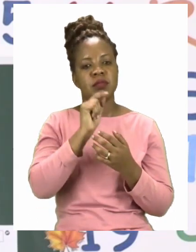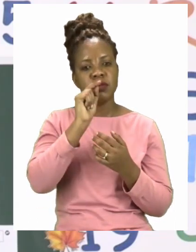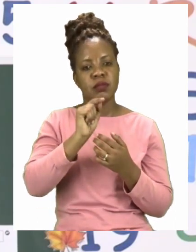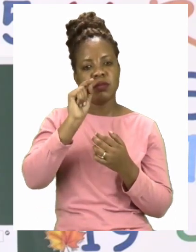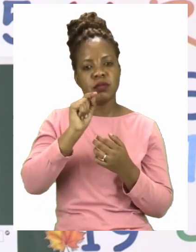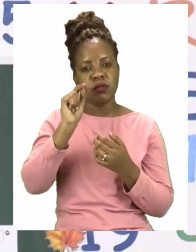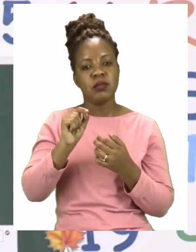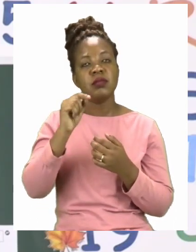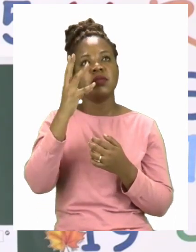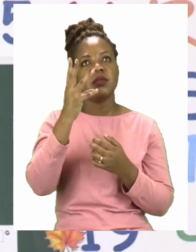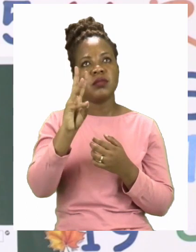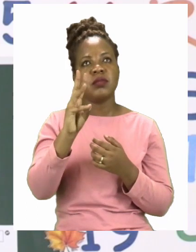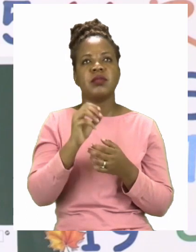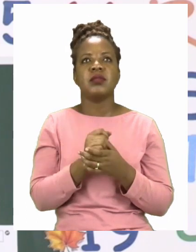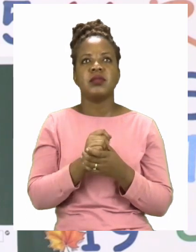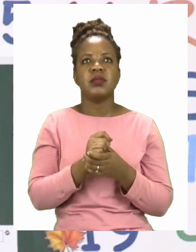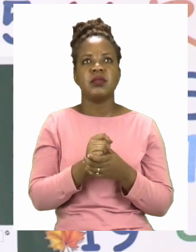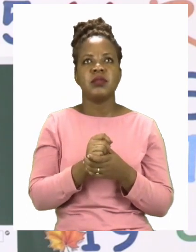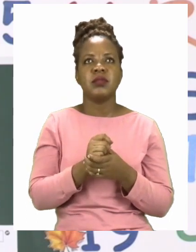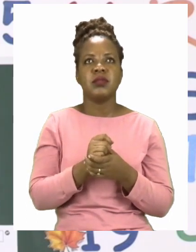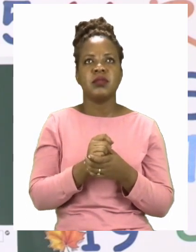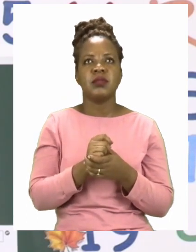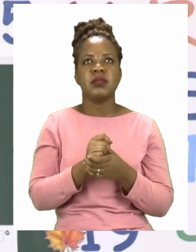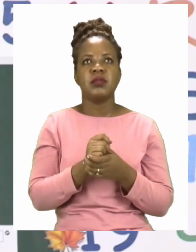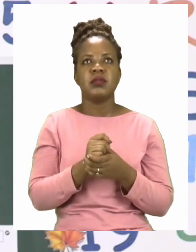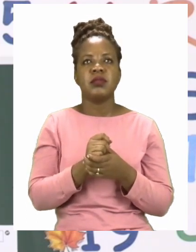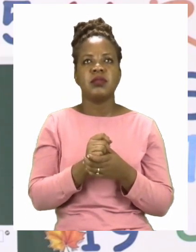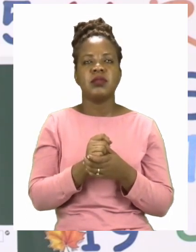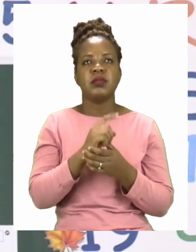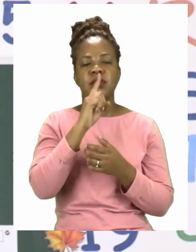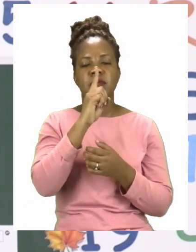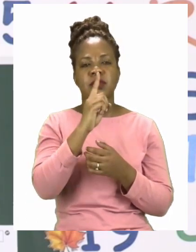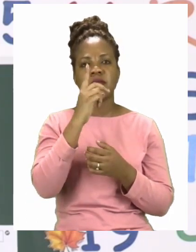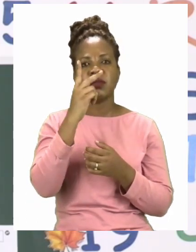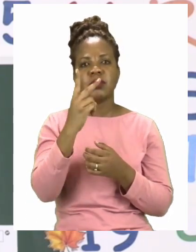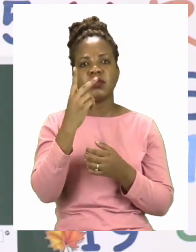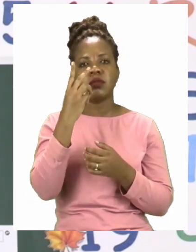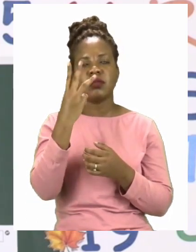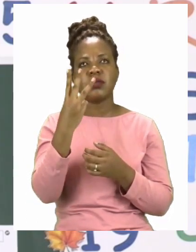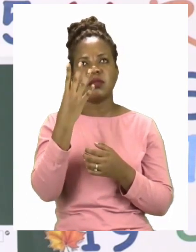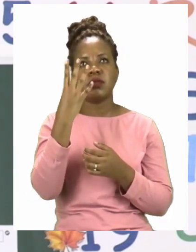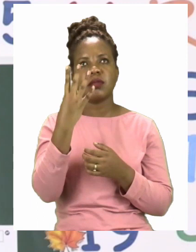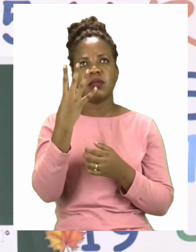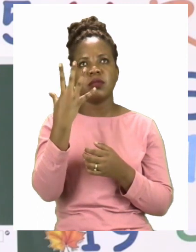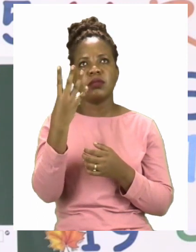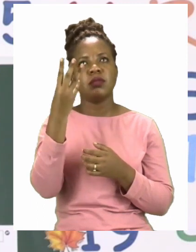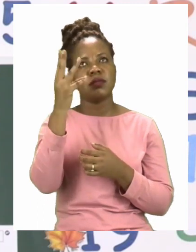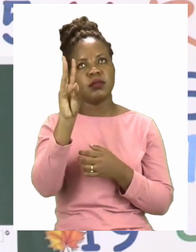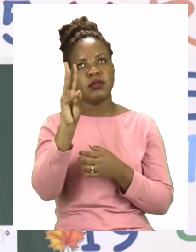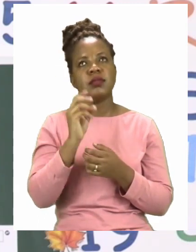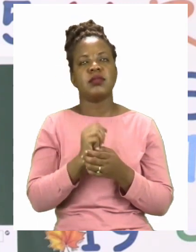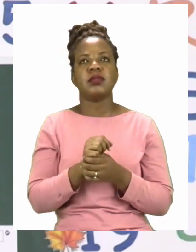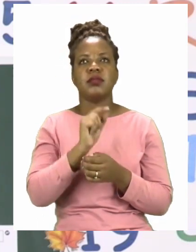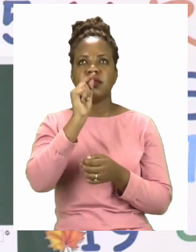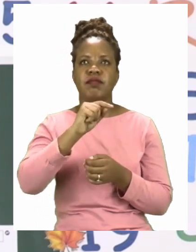2, 3, 4, 5, 6.